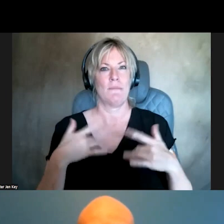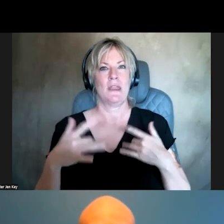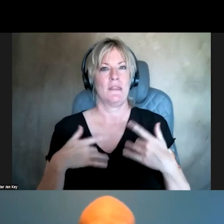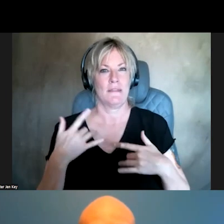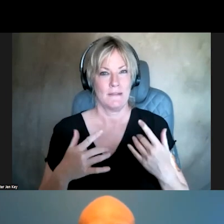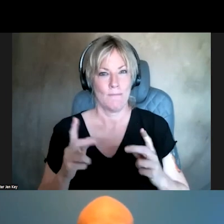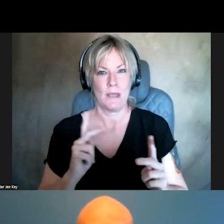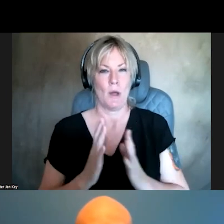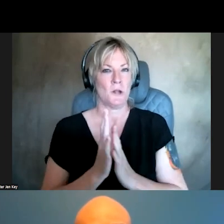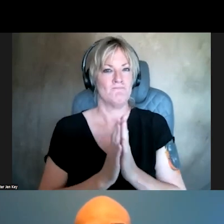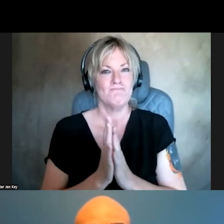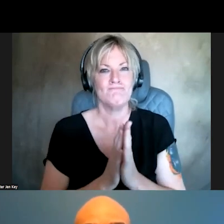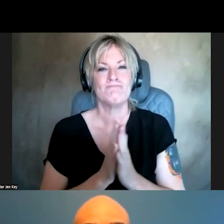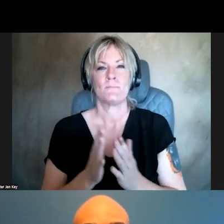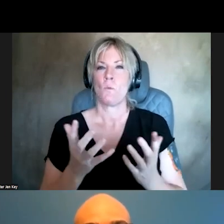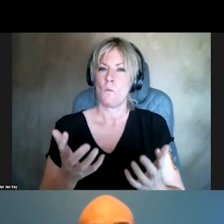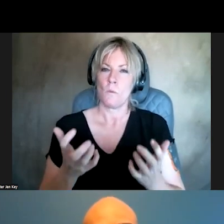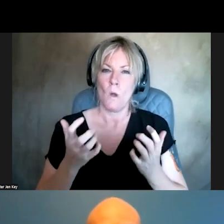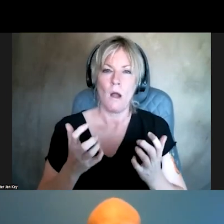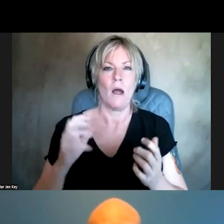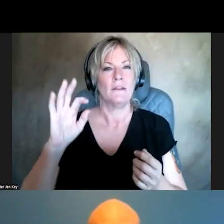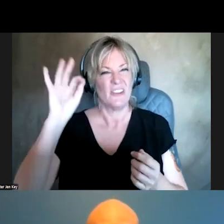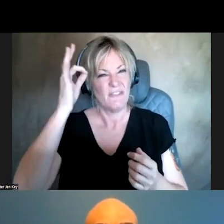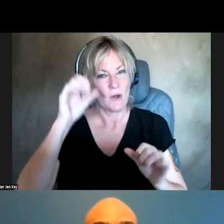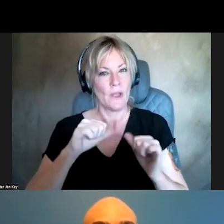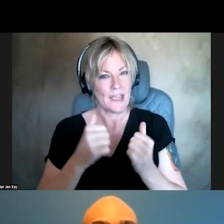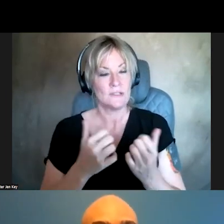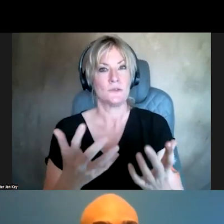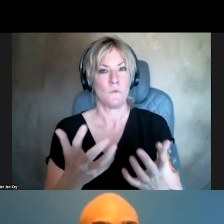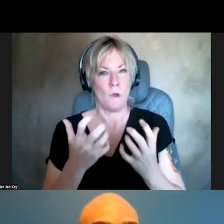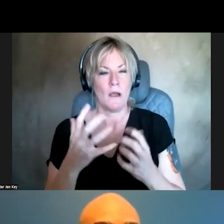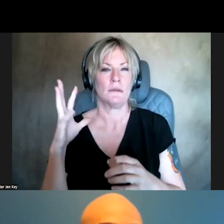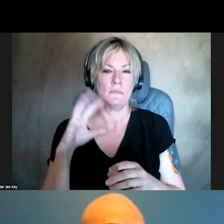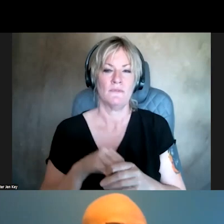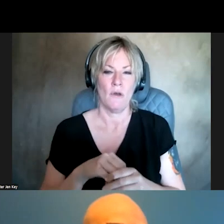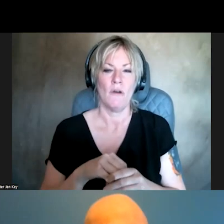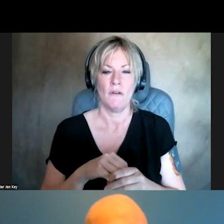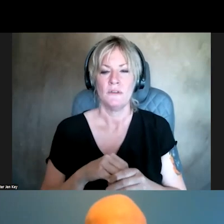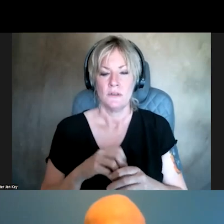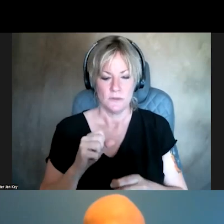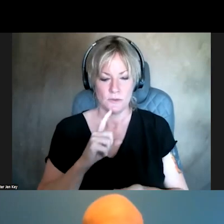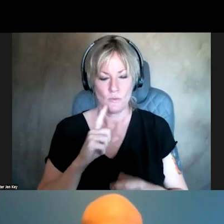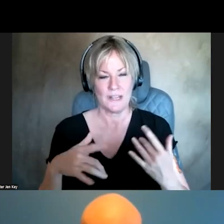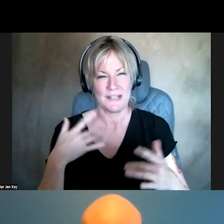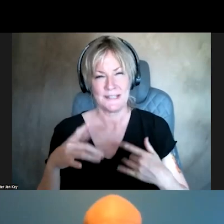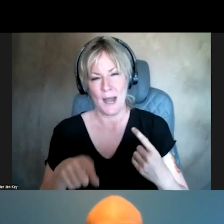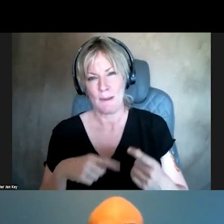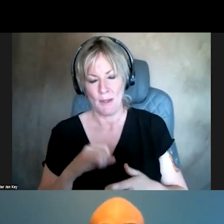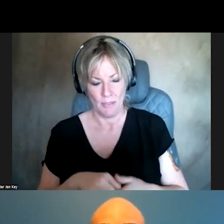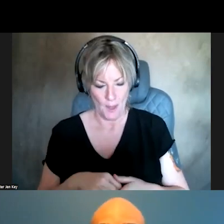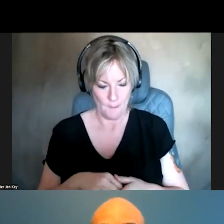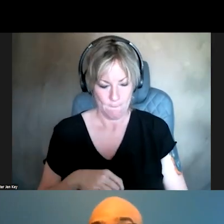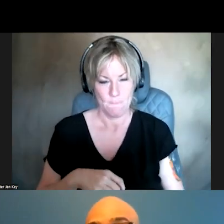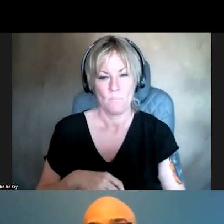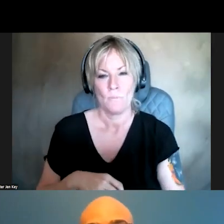this, the desire for our federal agencies to be engaged in this work. So really excited about that.